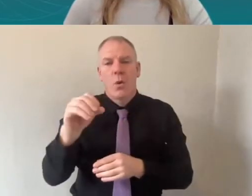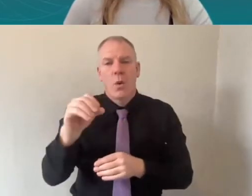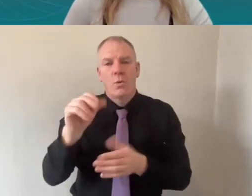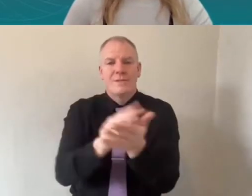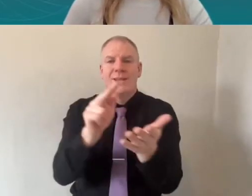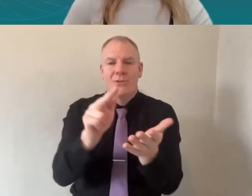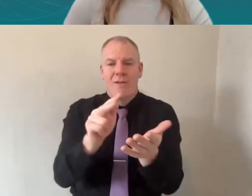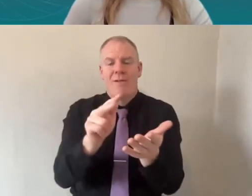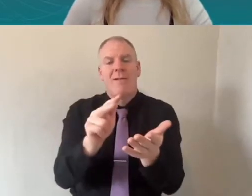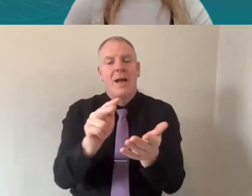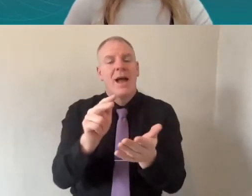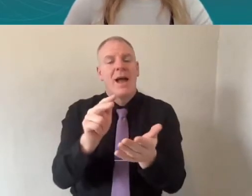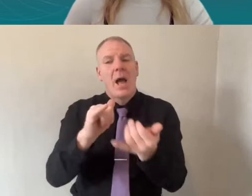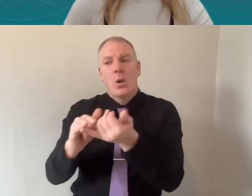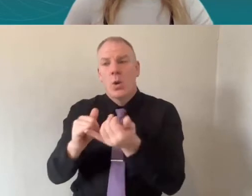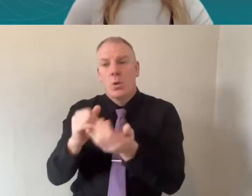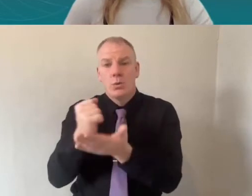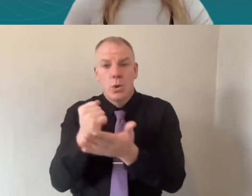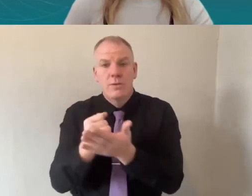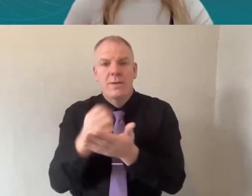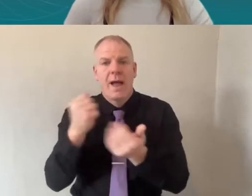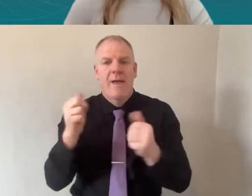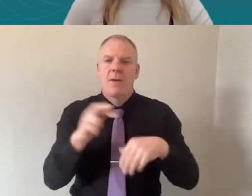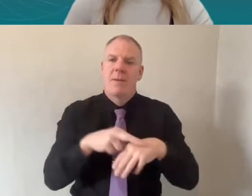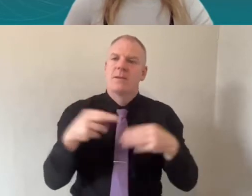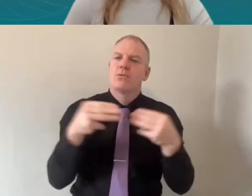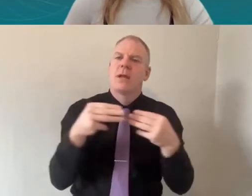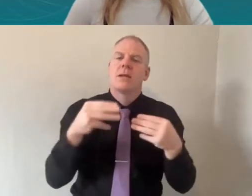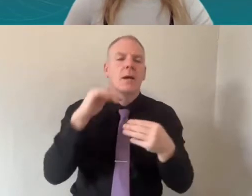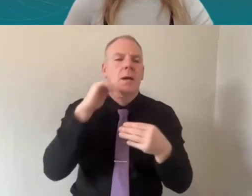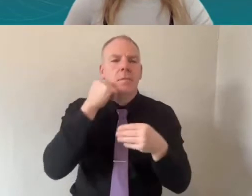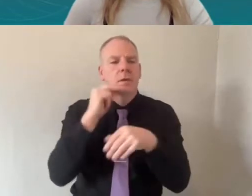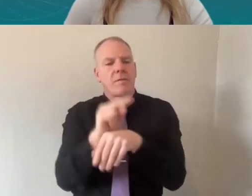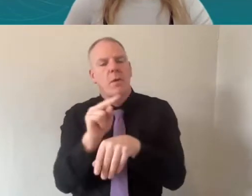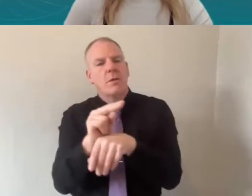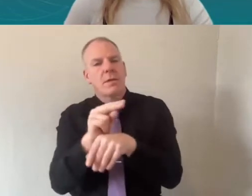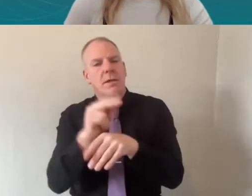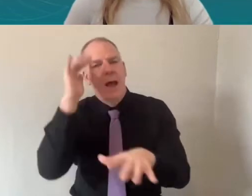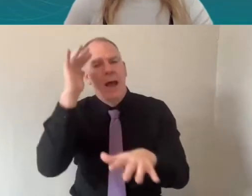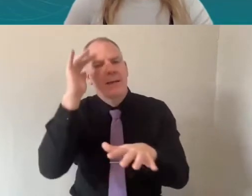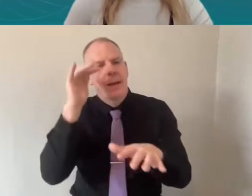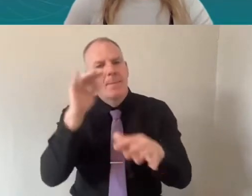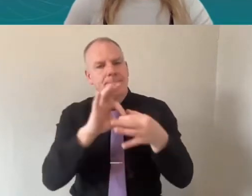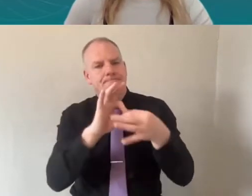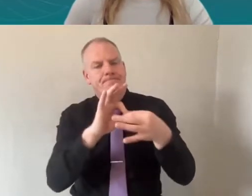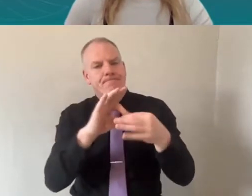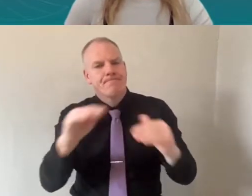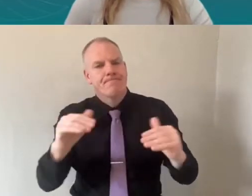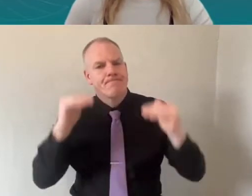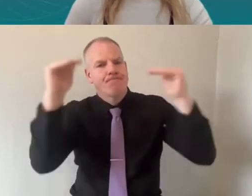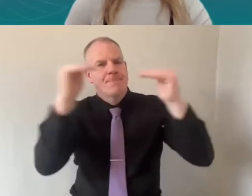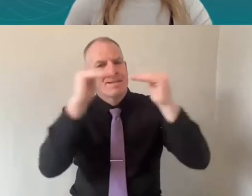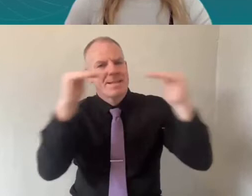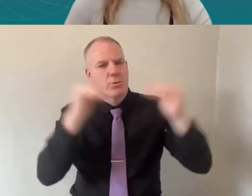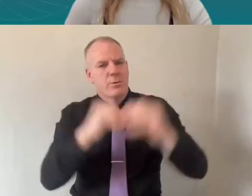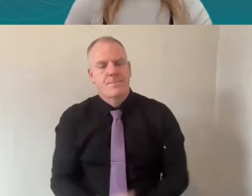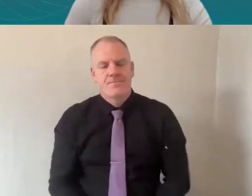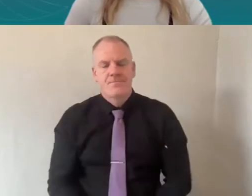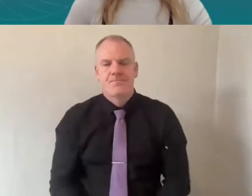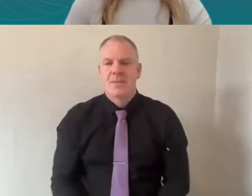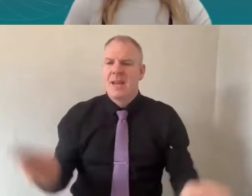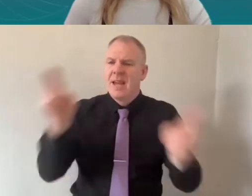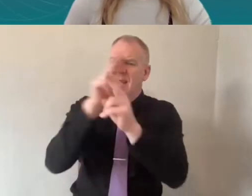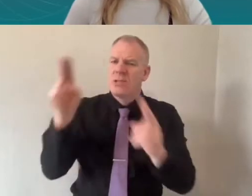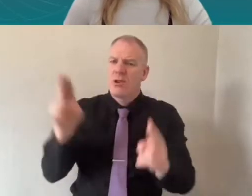and learners will be offered better protection through QQI's monitoring of academic integrity. International